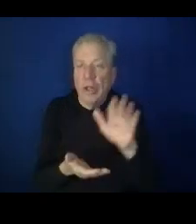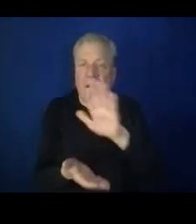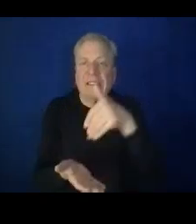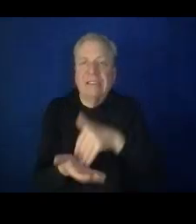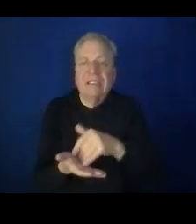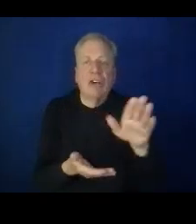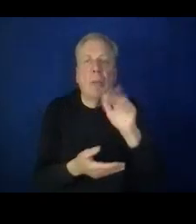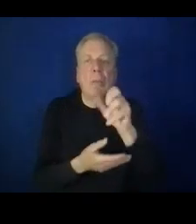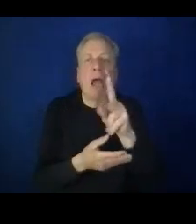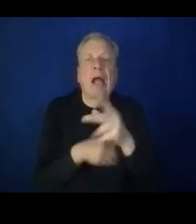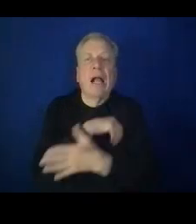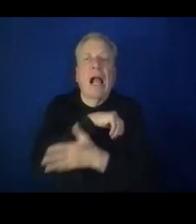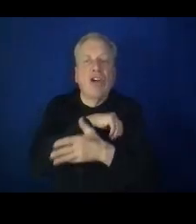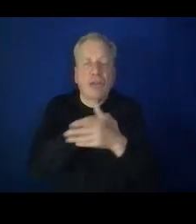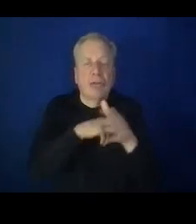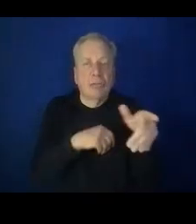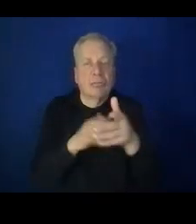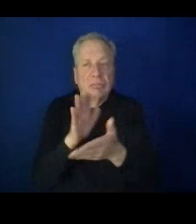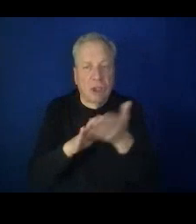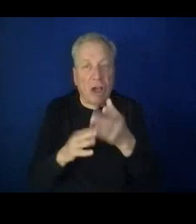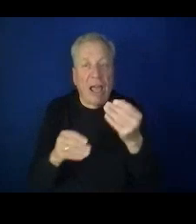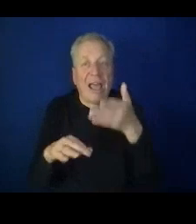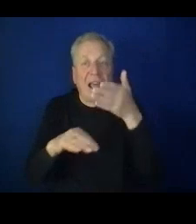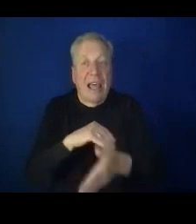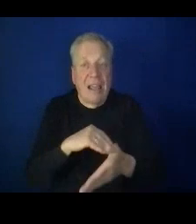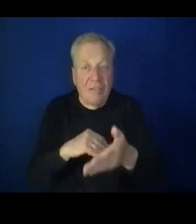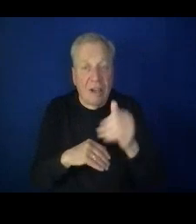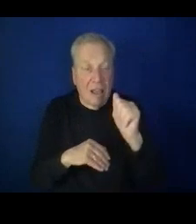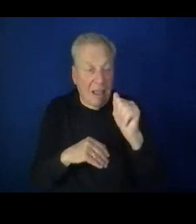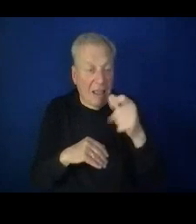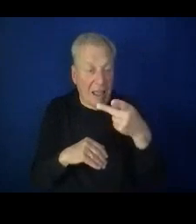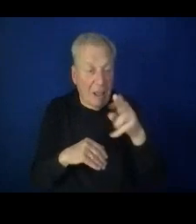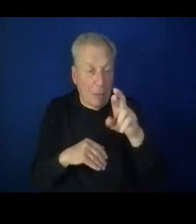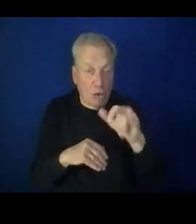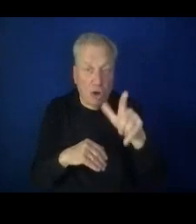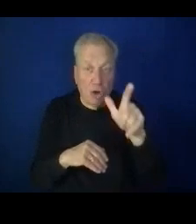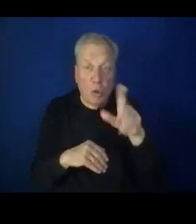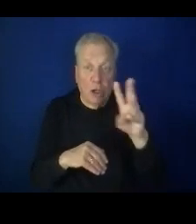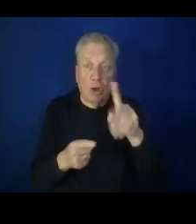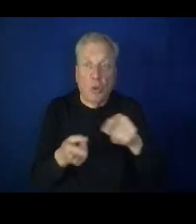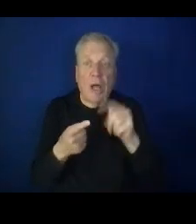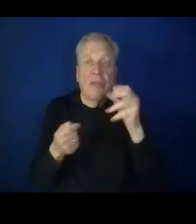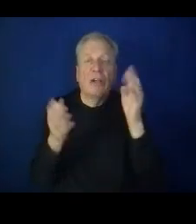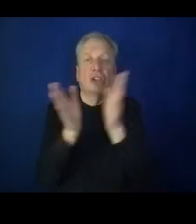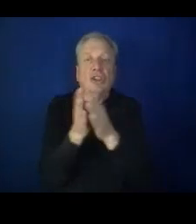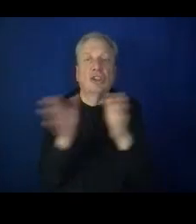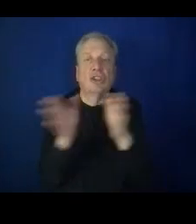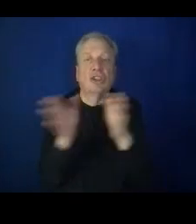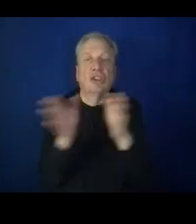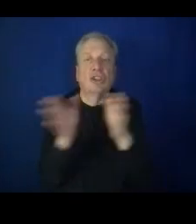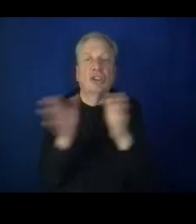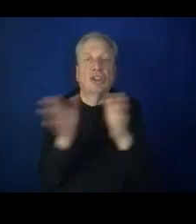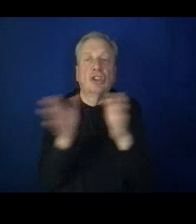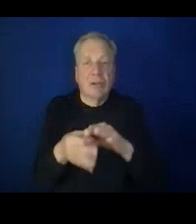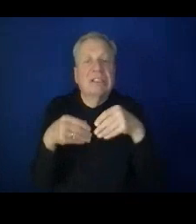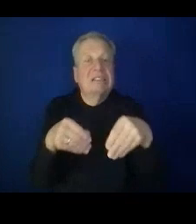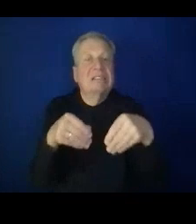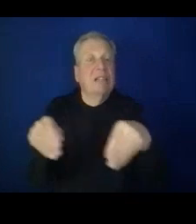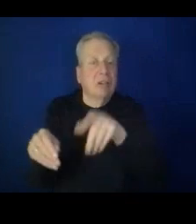of time. And then after April 26th, when the general on sale period starts, they can make